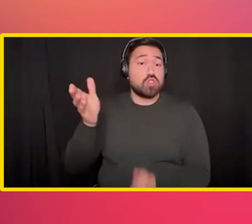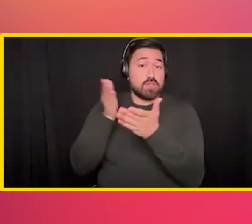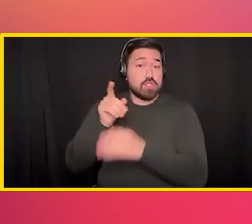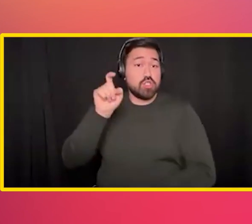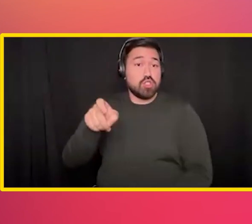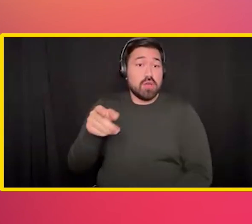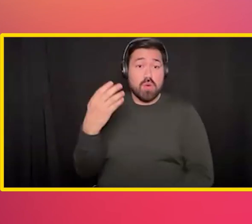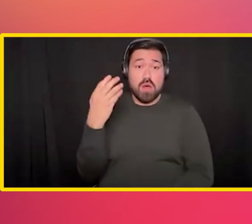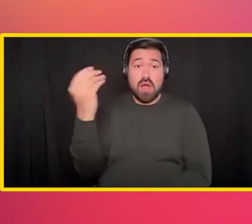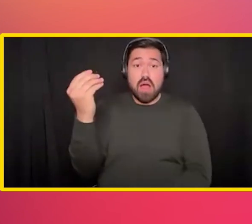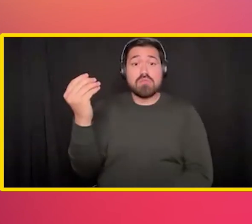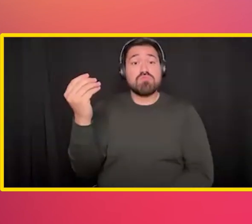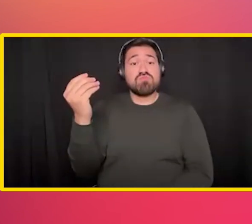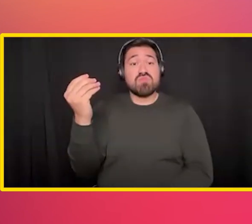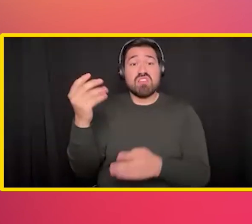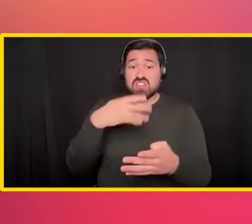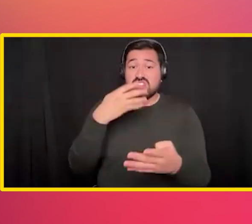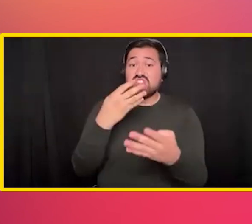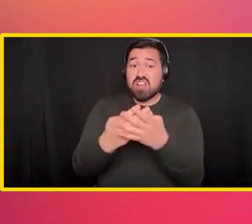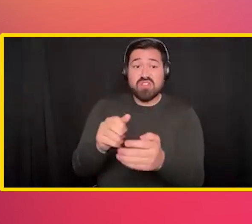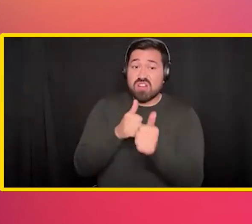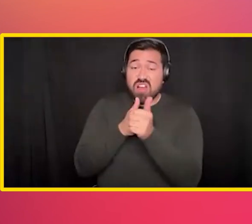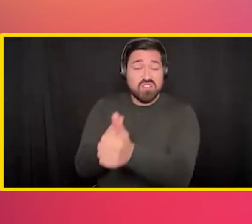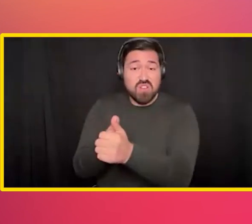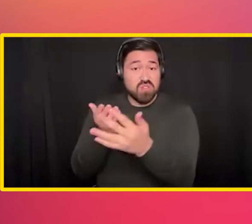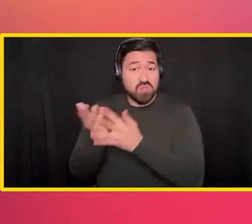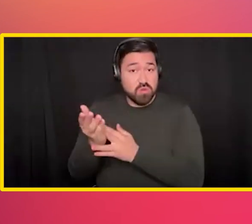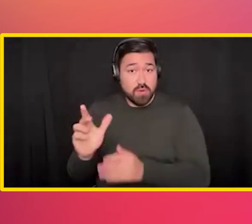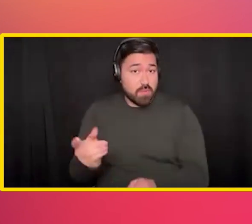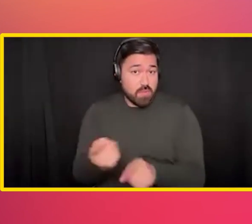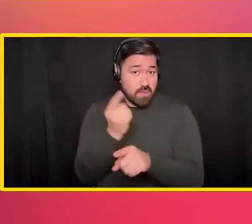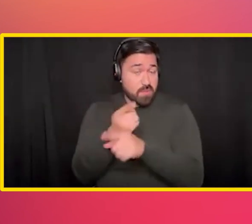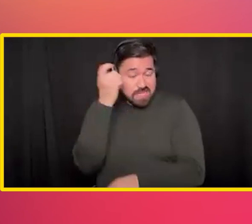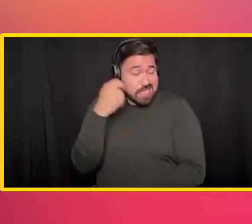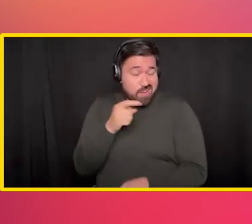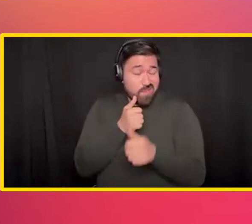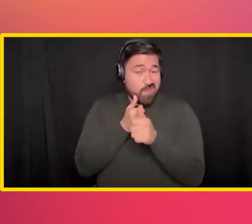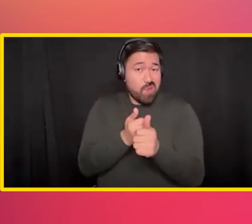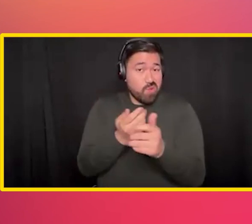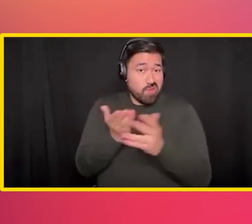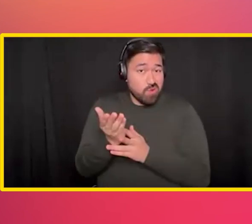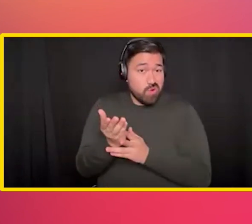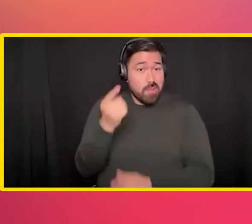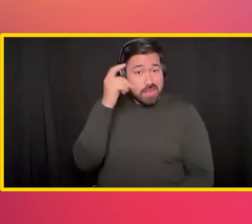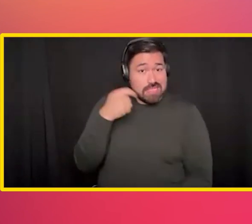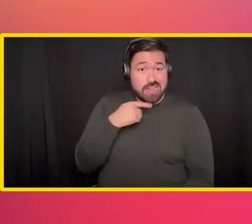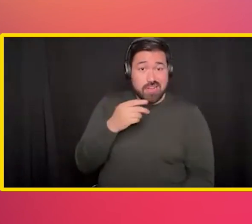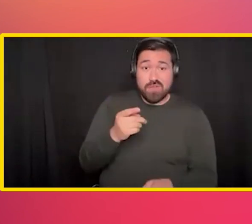office, and they'd arrest the person and they'd jail him for not following a contempt